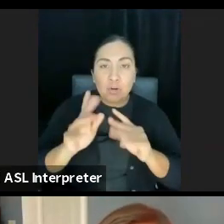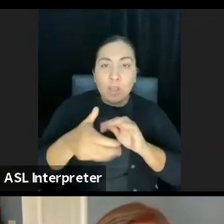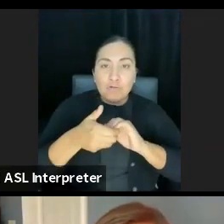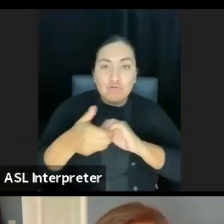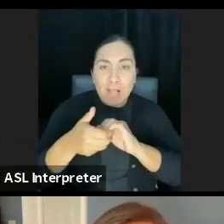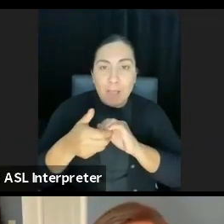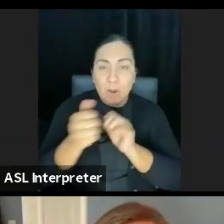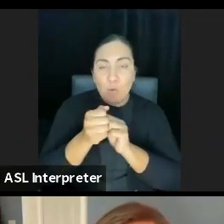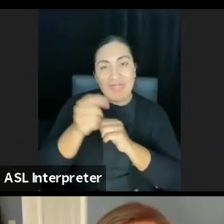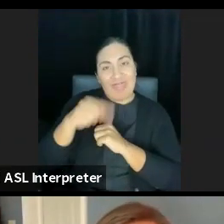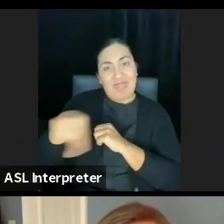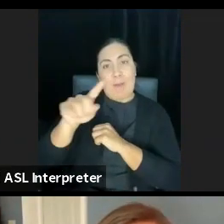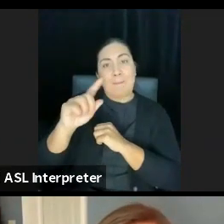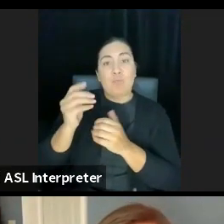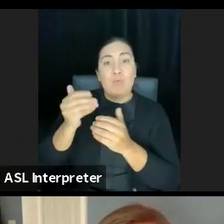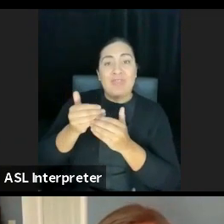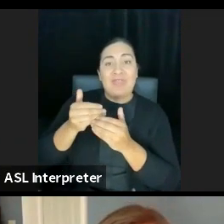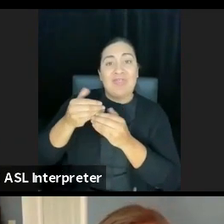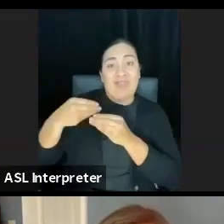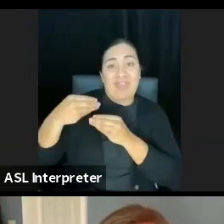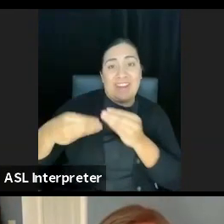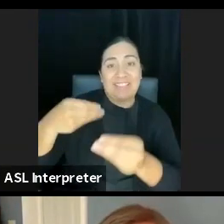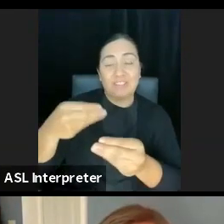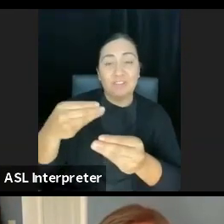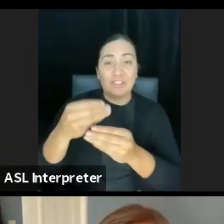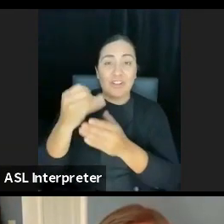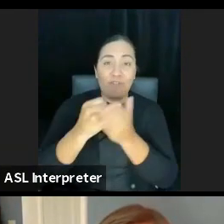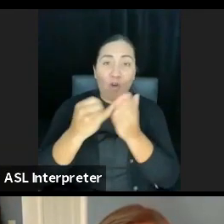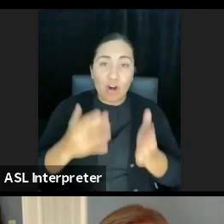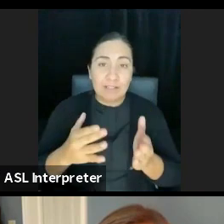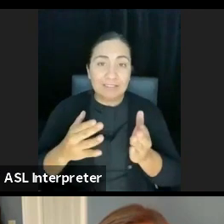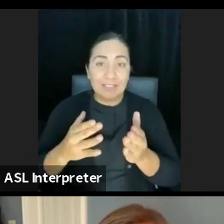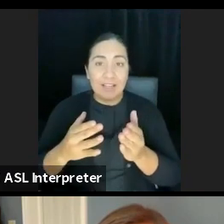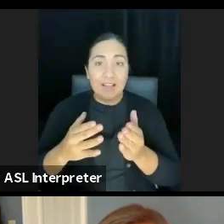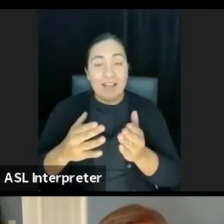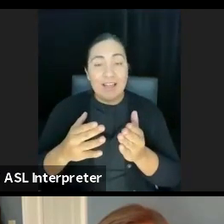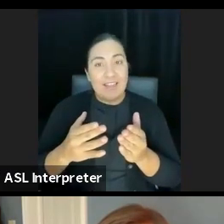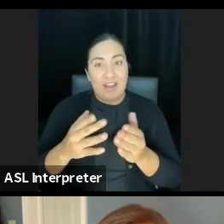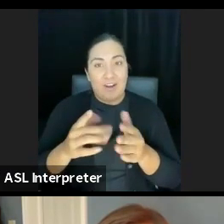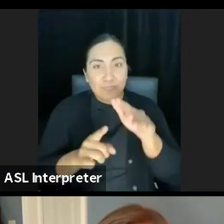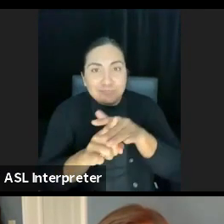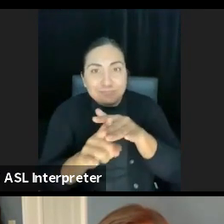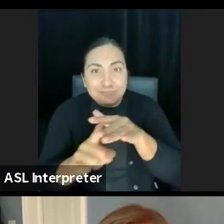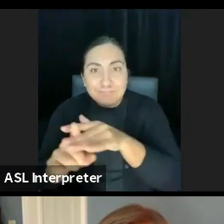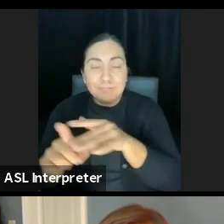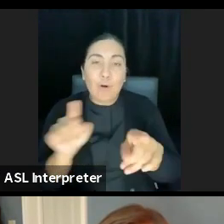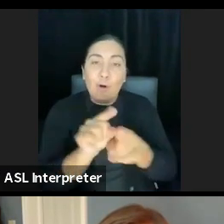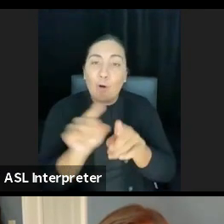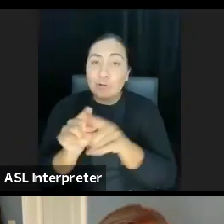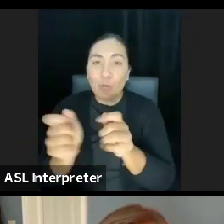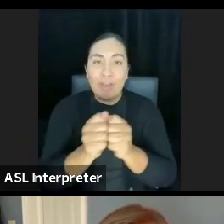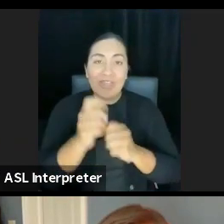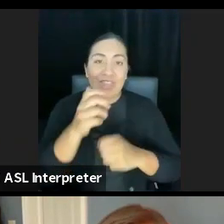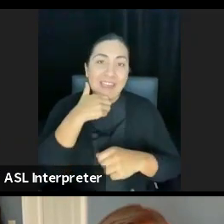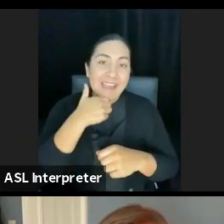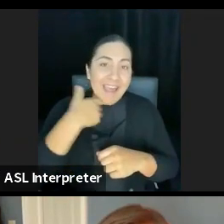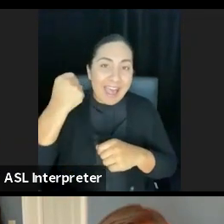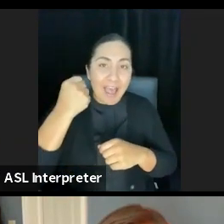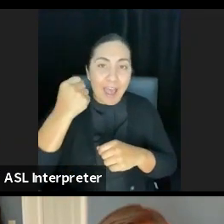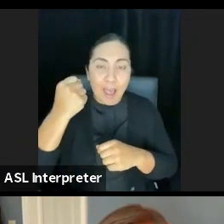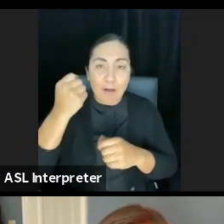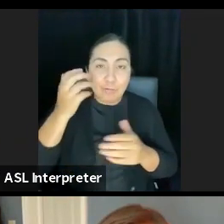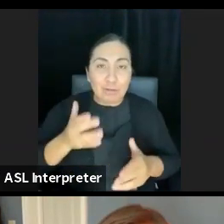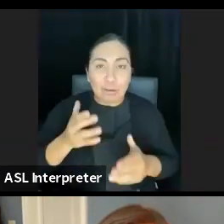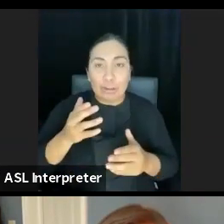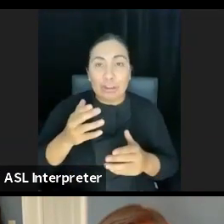way with the next generation of artists that are coming up, as well as, you know, elders who also at that time who want